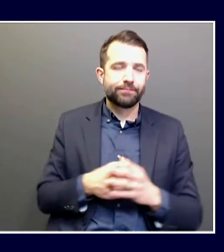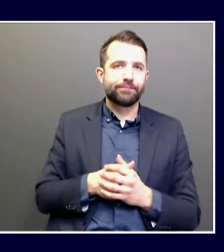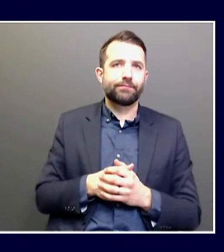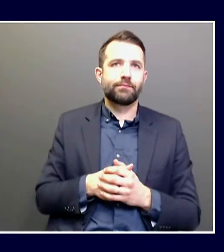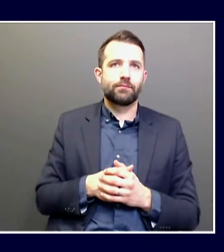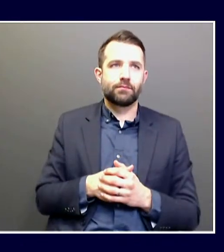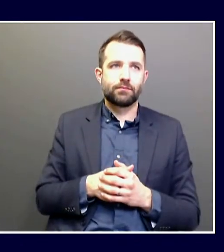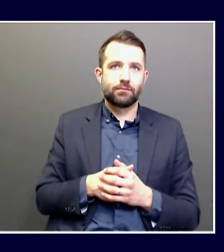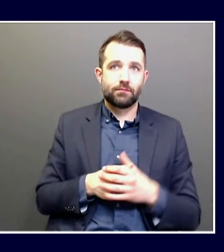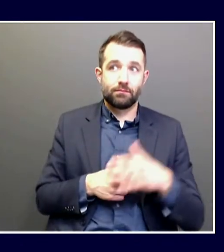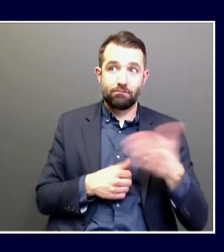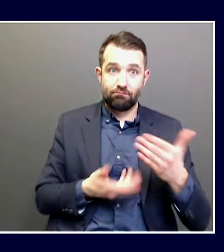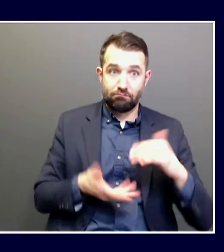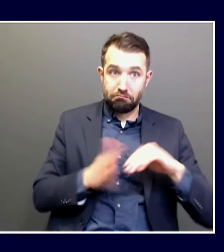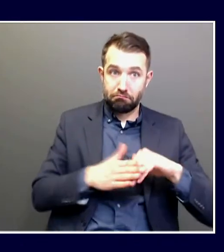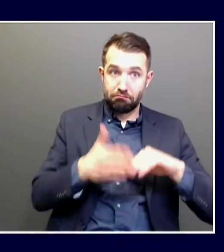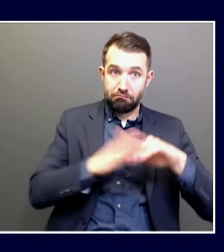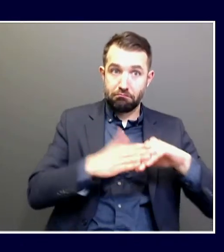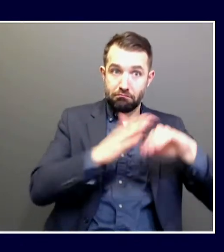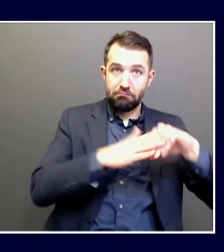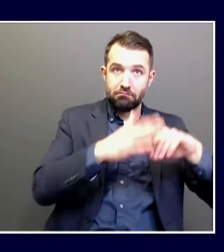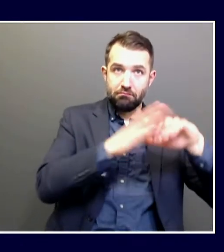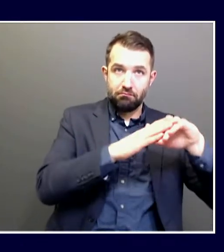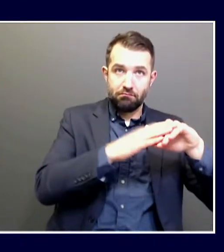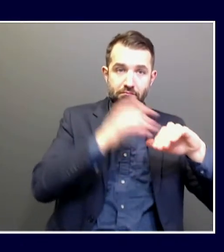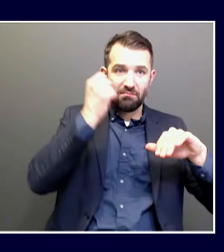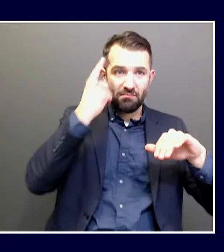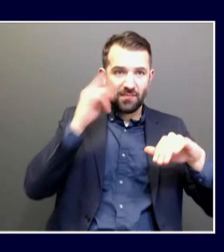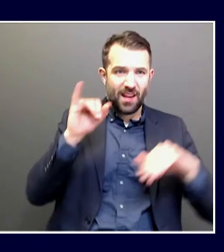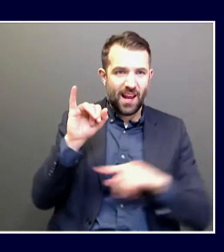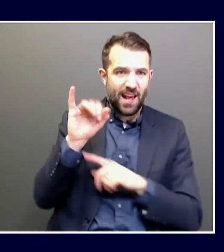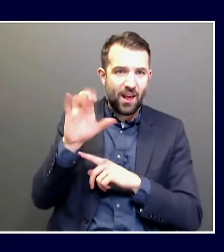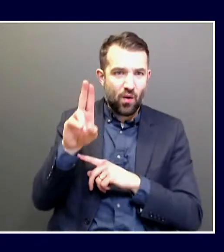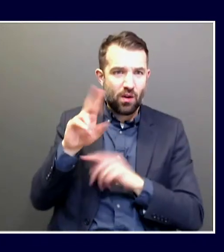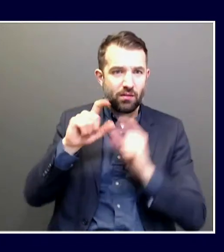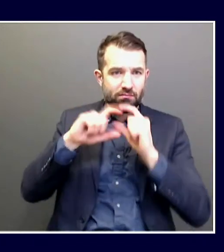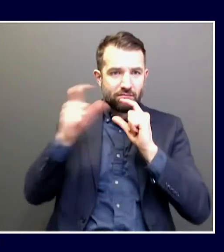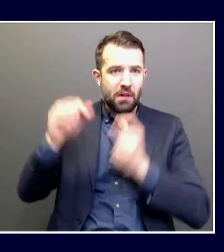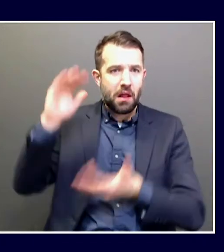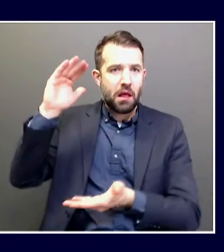but, level of severe cases coming down. Is there at all a risk of